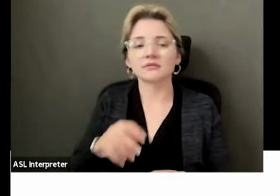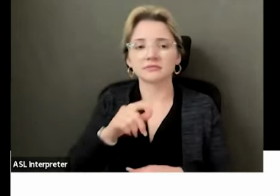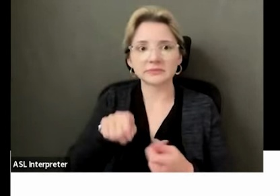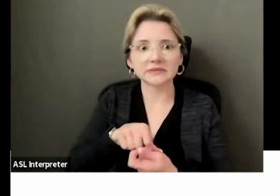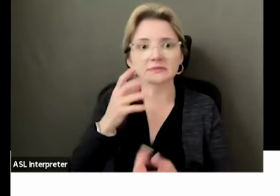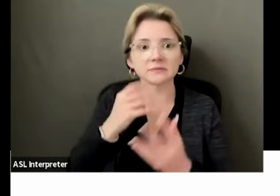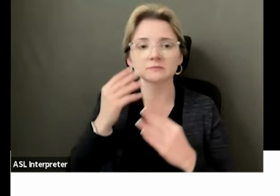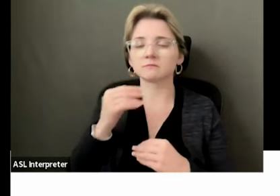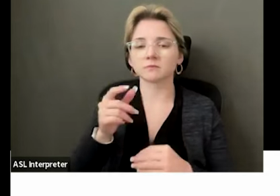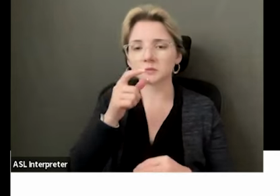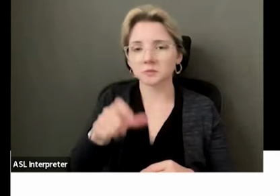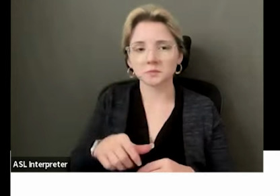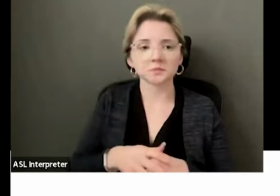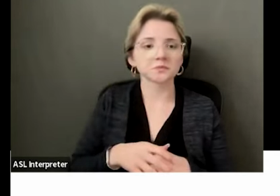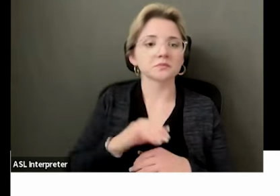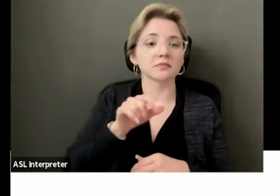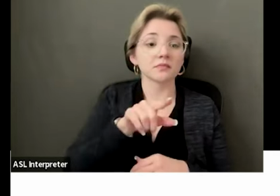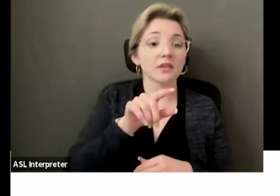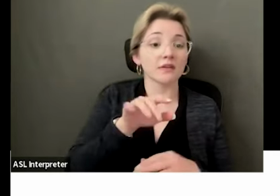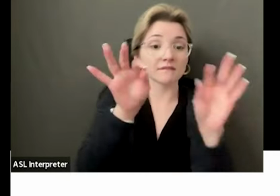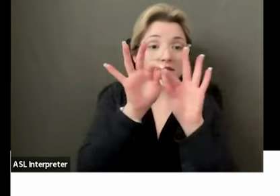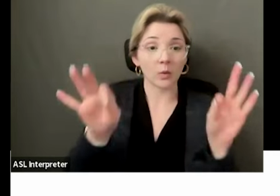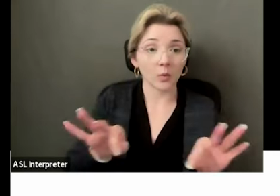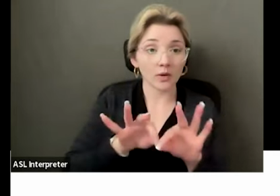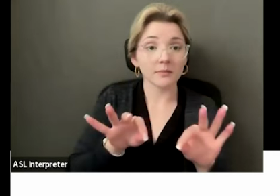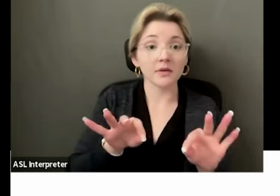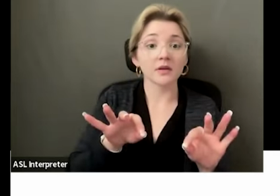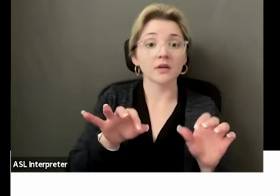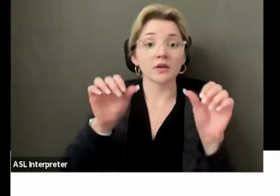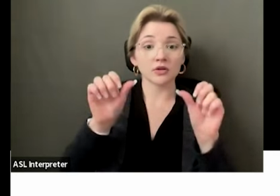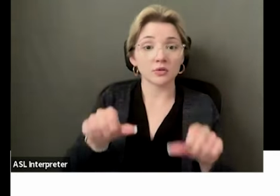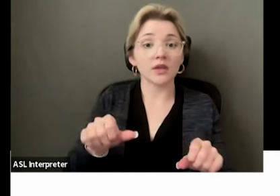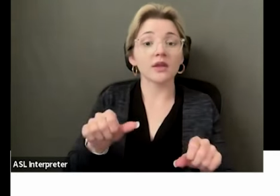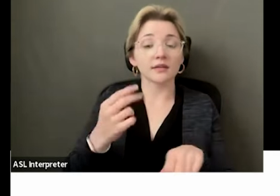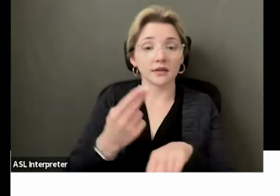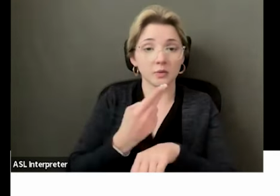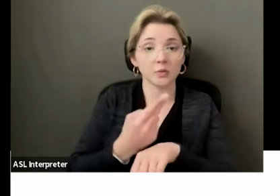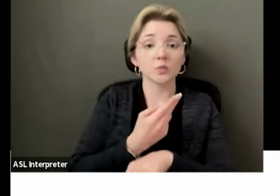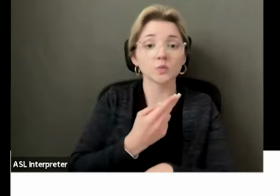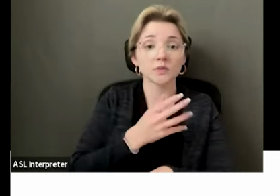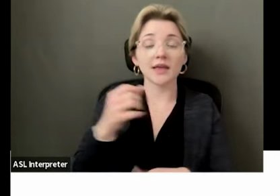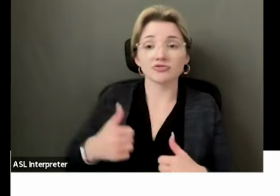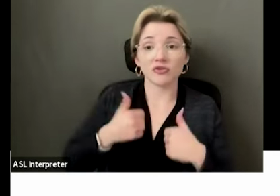that this form is here and this can be used in lieu of that, and it is the survivor that makes that decision.